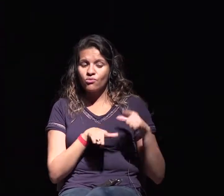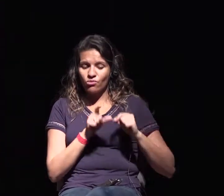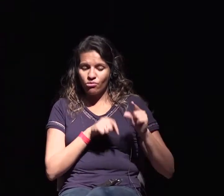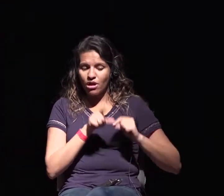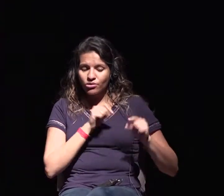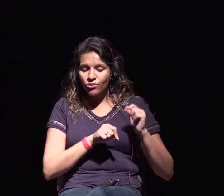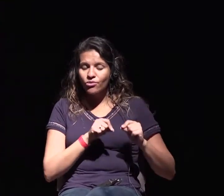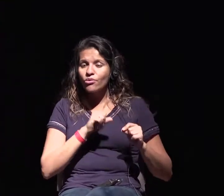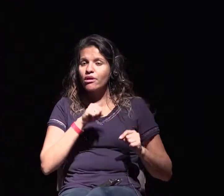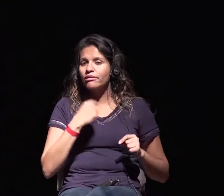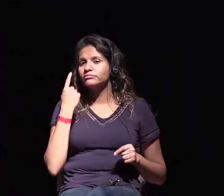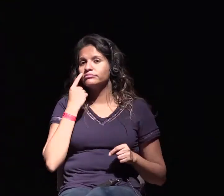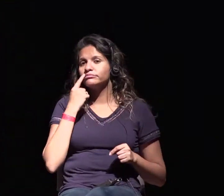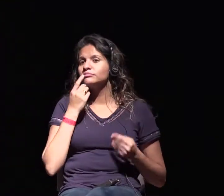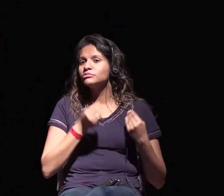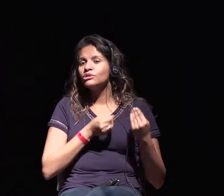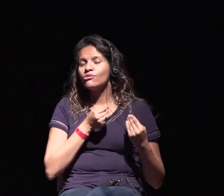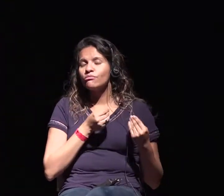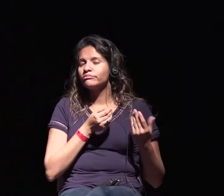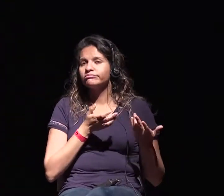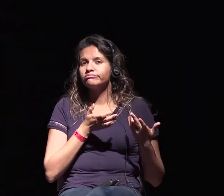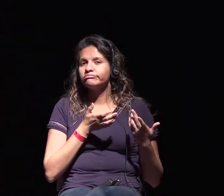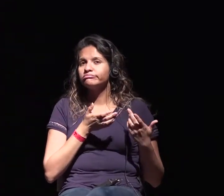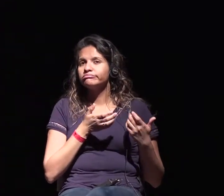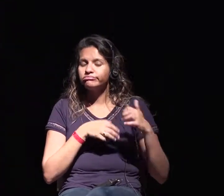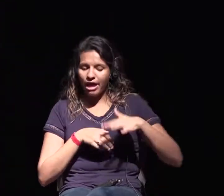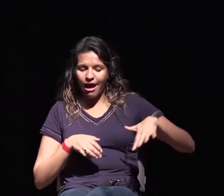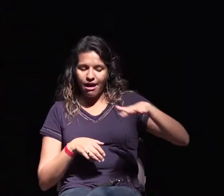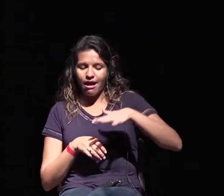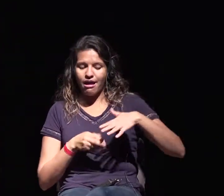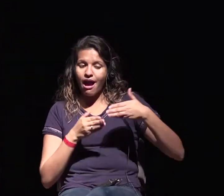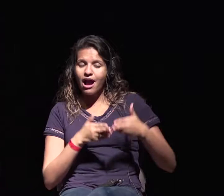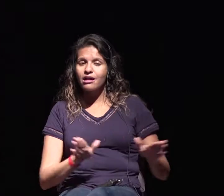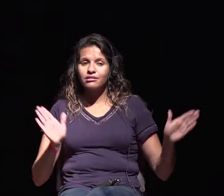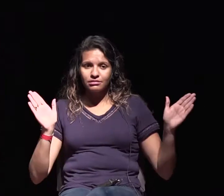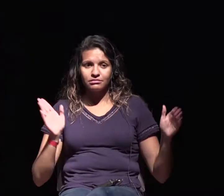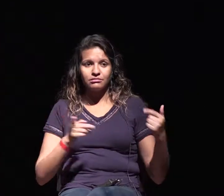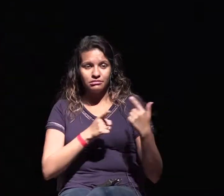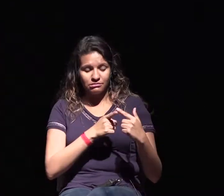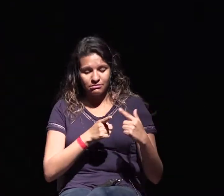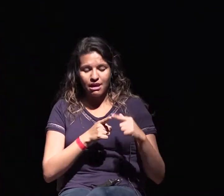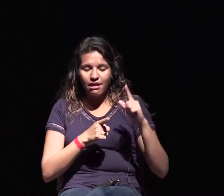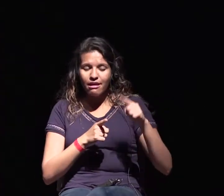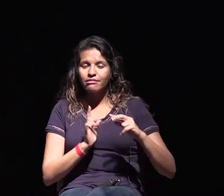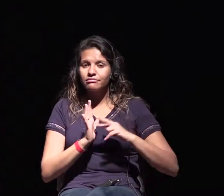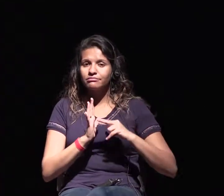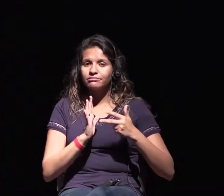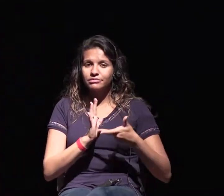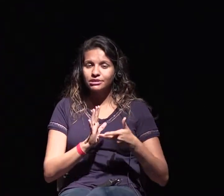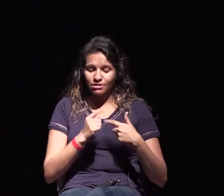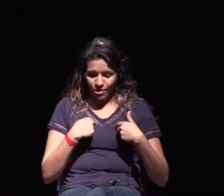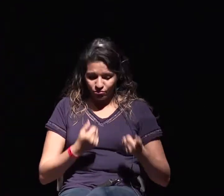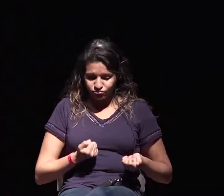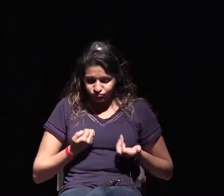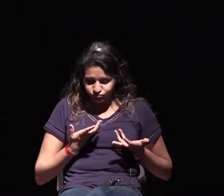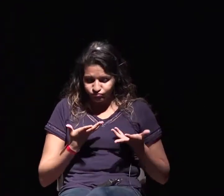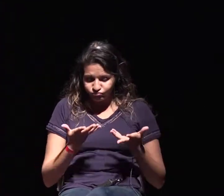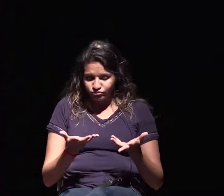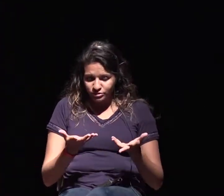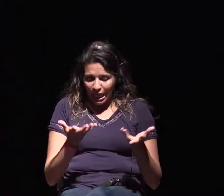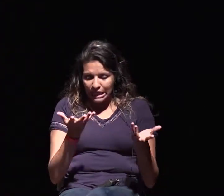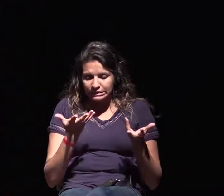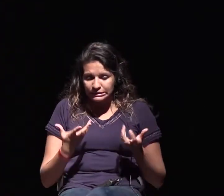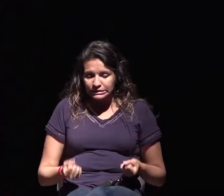all, institutions. It is this acceptation of this voice that we express and strive to further.